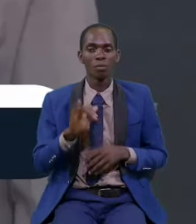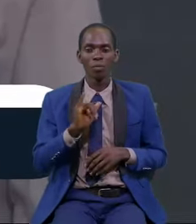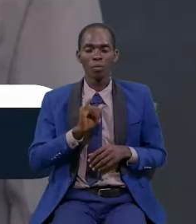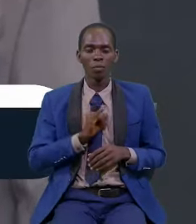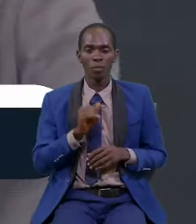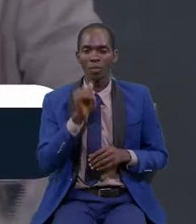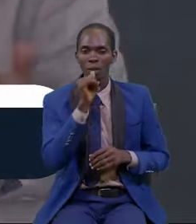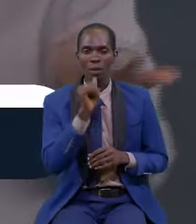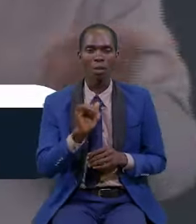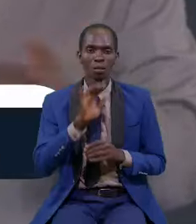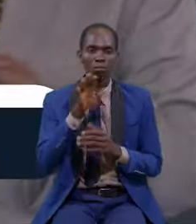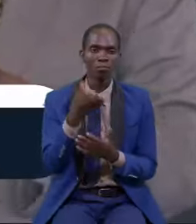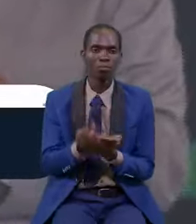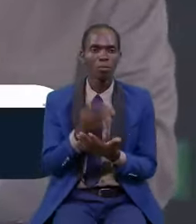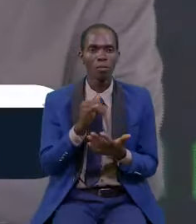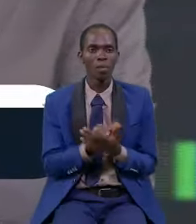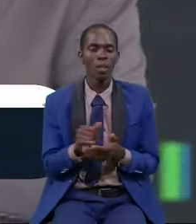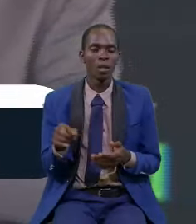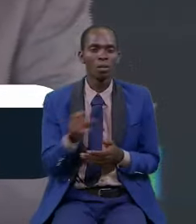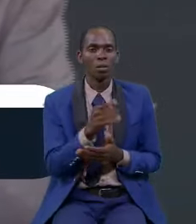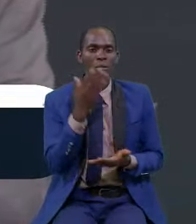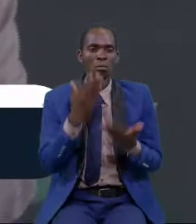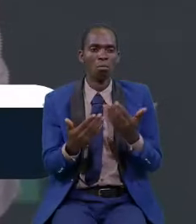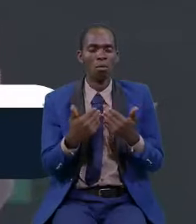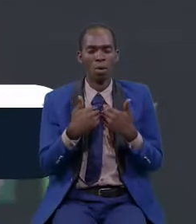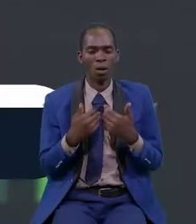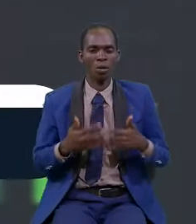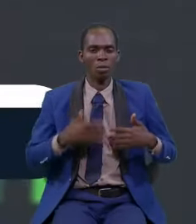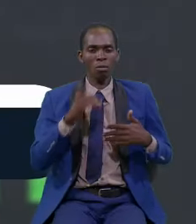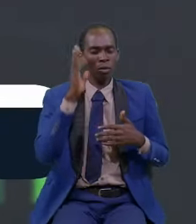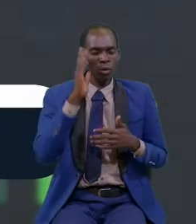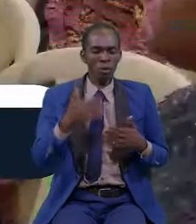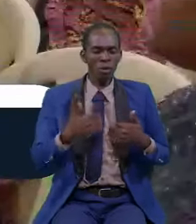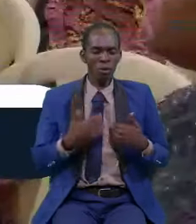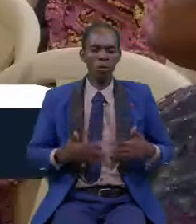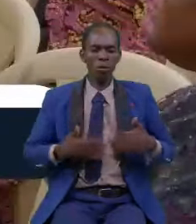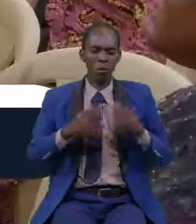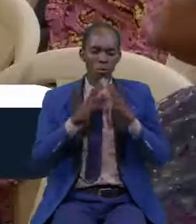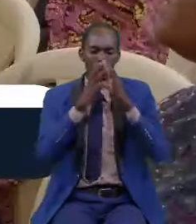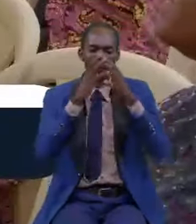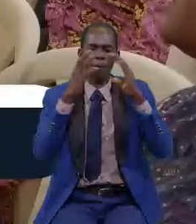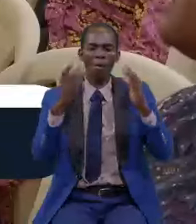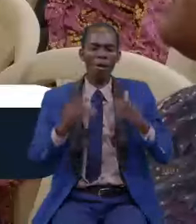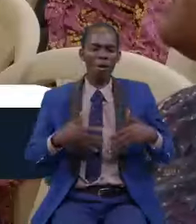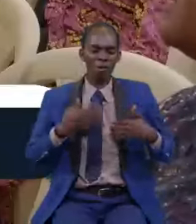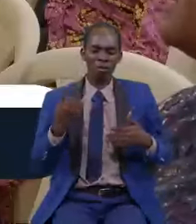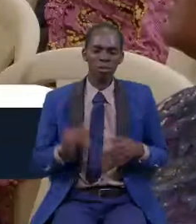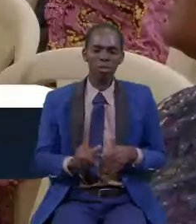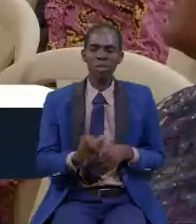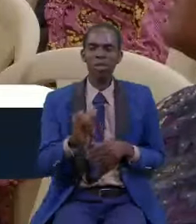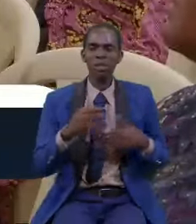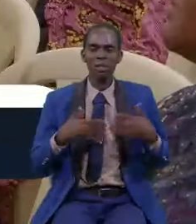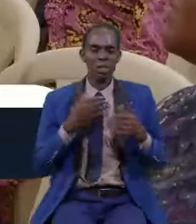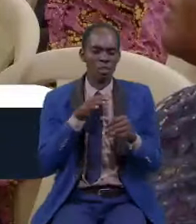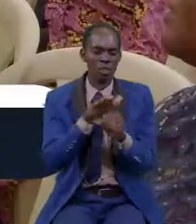might have life. Today you have life. Abundant life. Eternal life. Sufficient